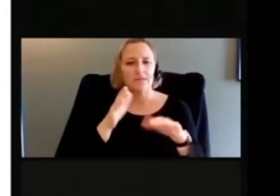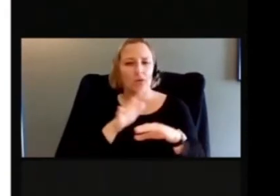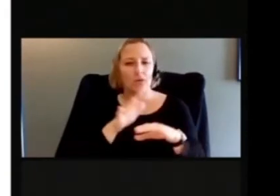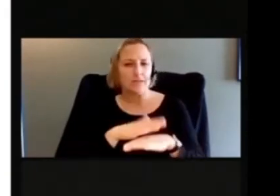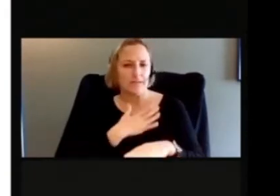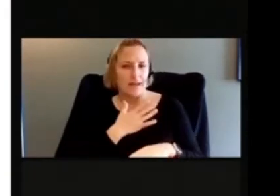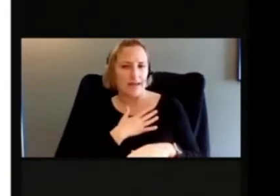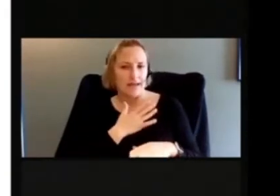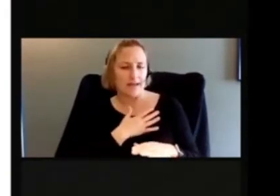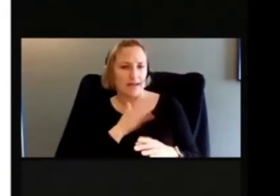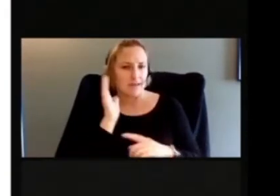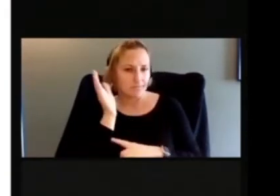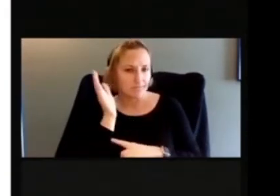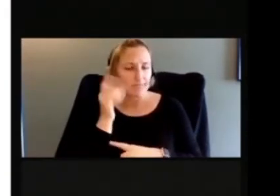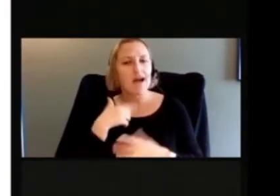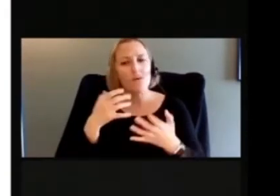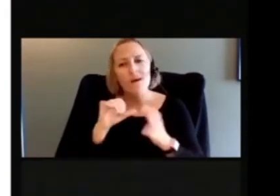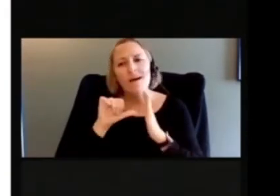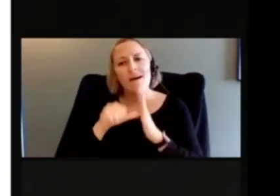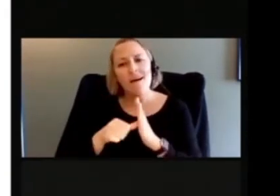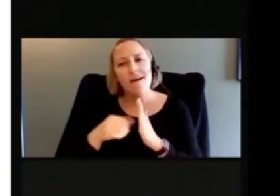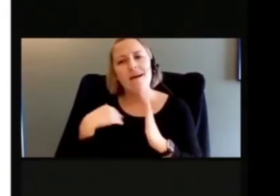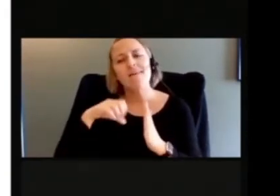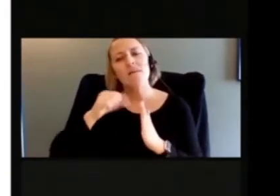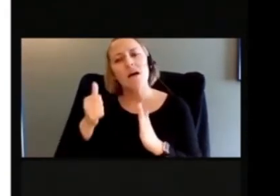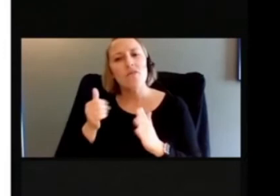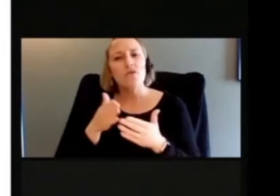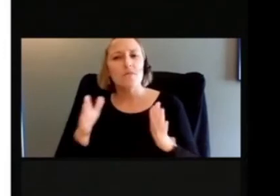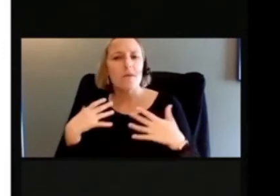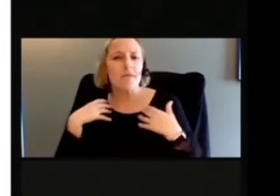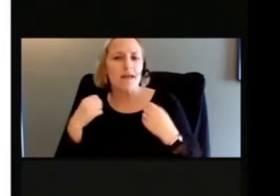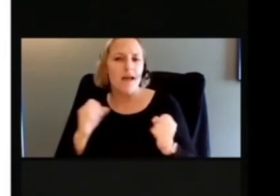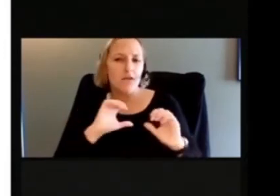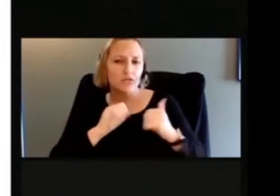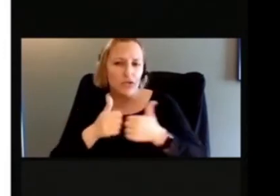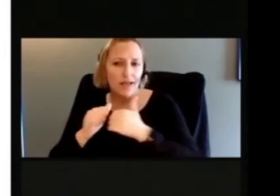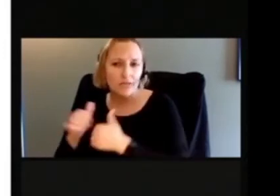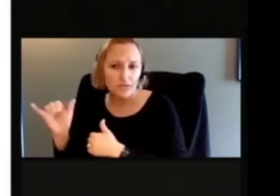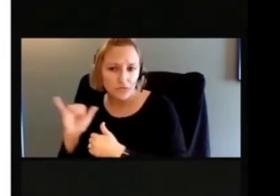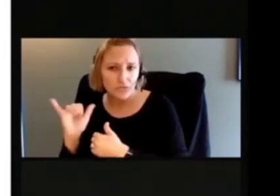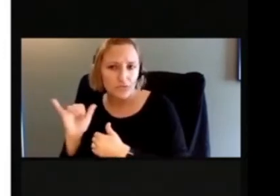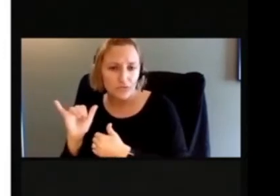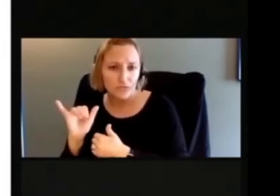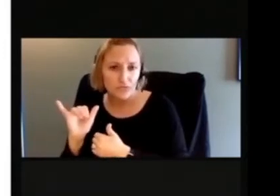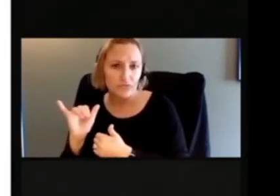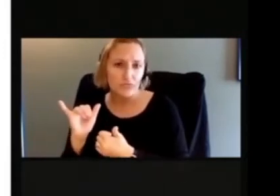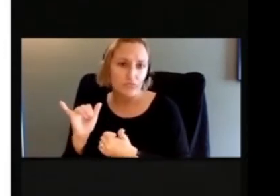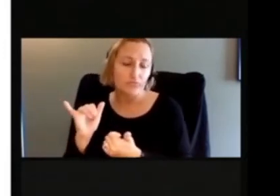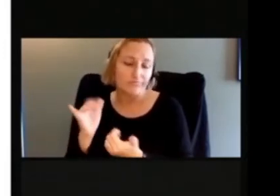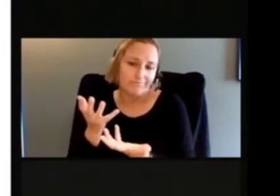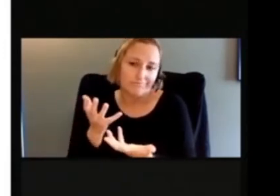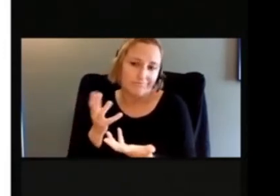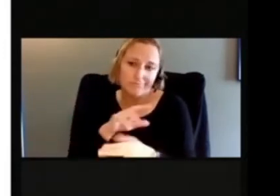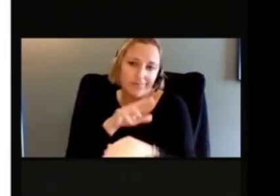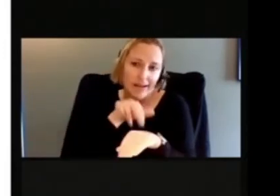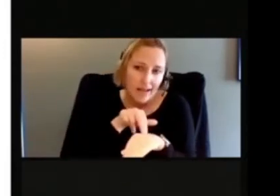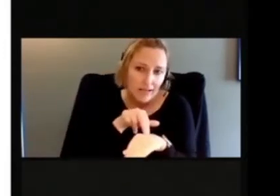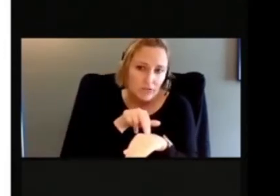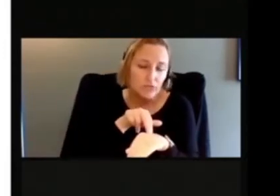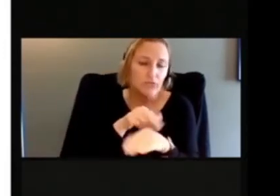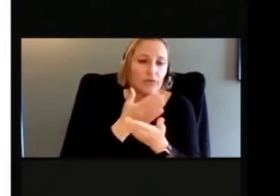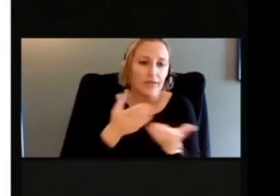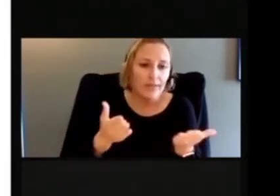just want to highlight that there were other public health challenges, which I'll say is natural and man-made because it relates to